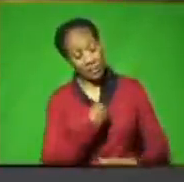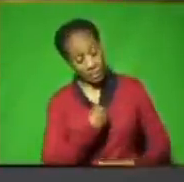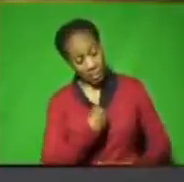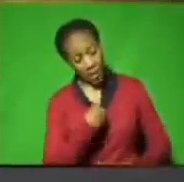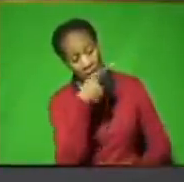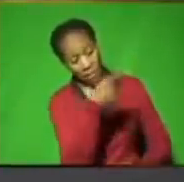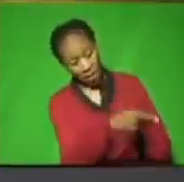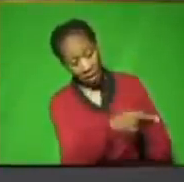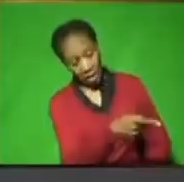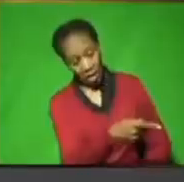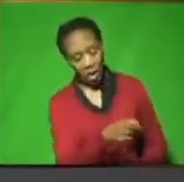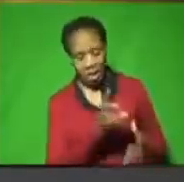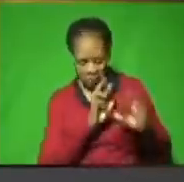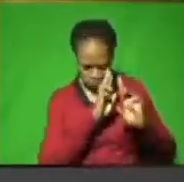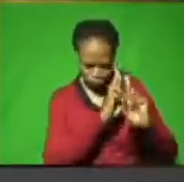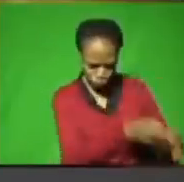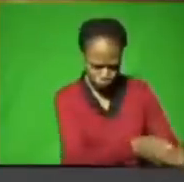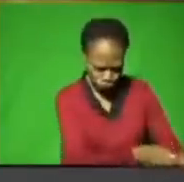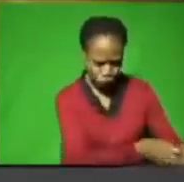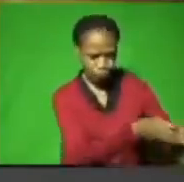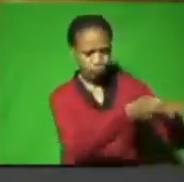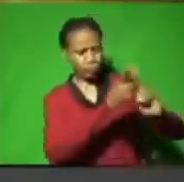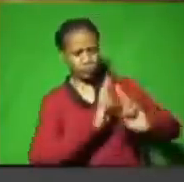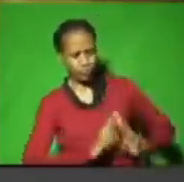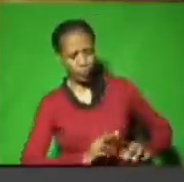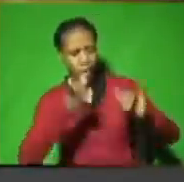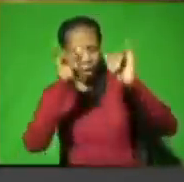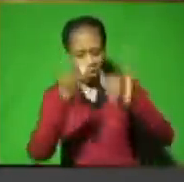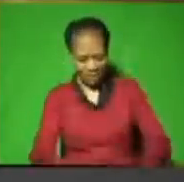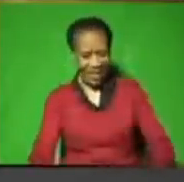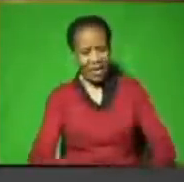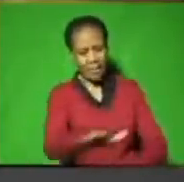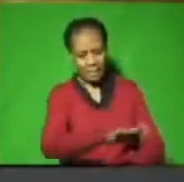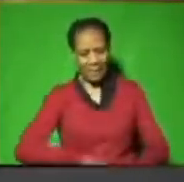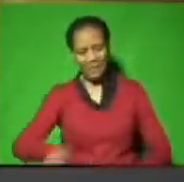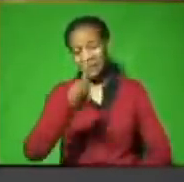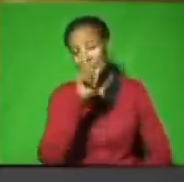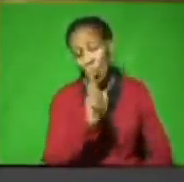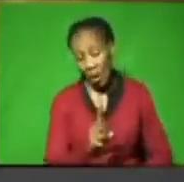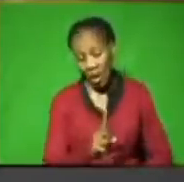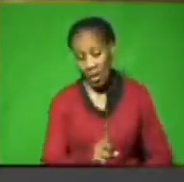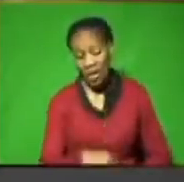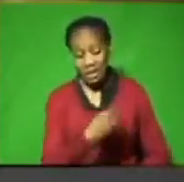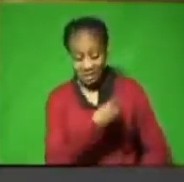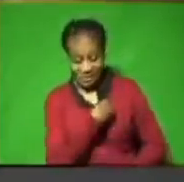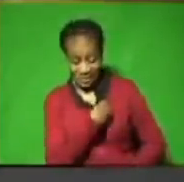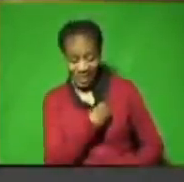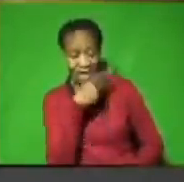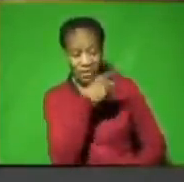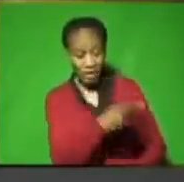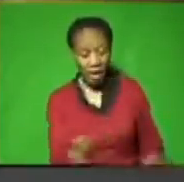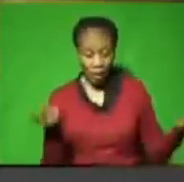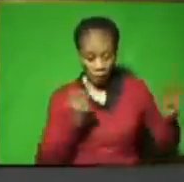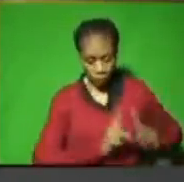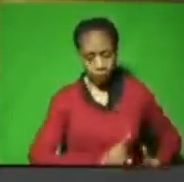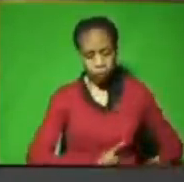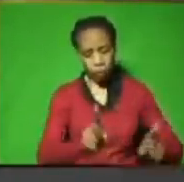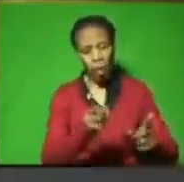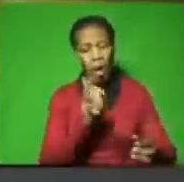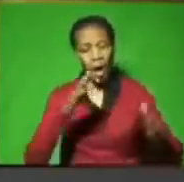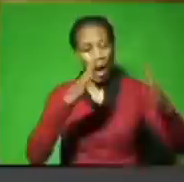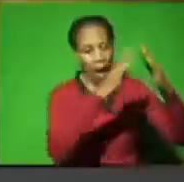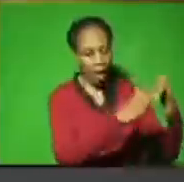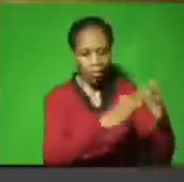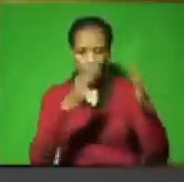nalwena reatrompana ibile rinda pleketi nalwena refitaria ko each other's